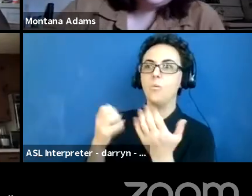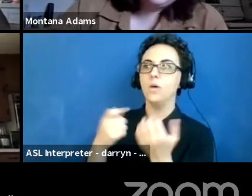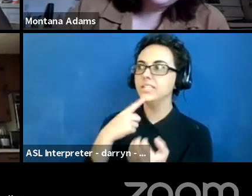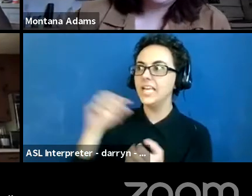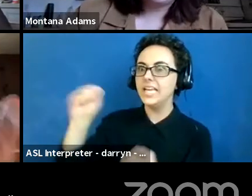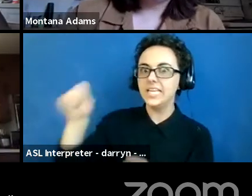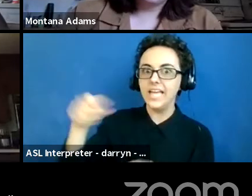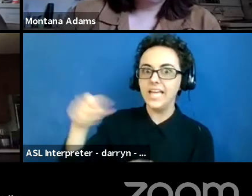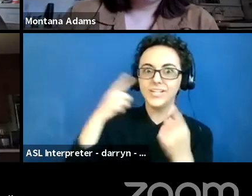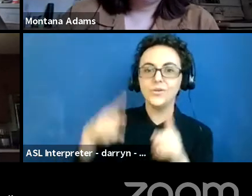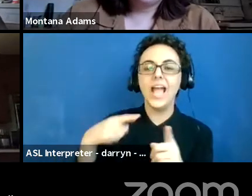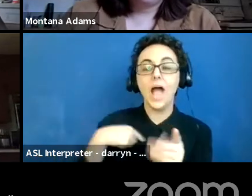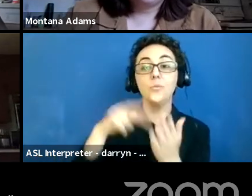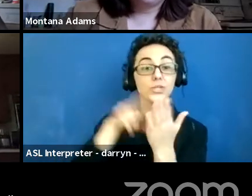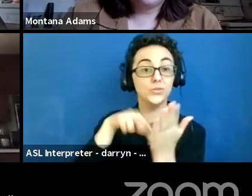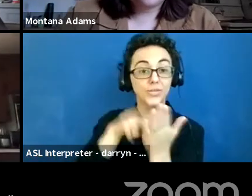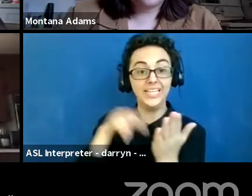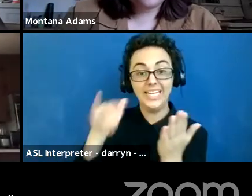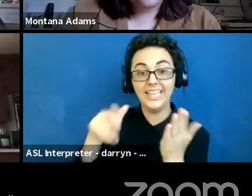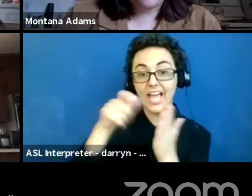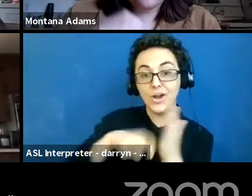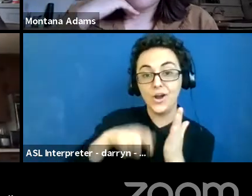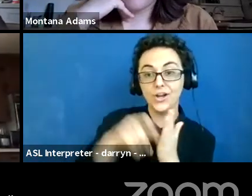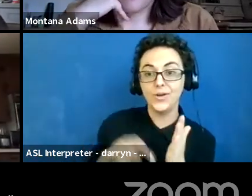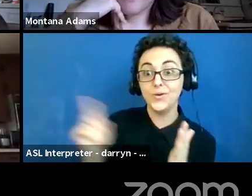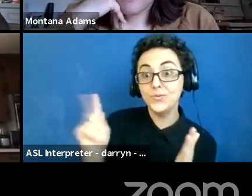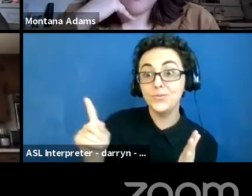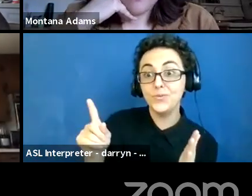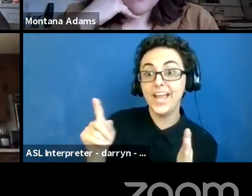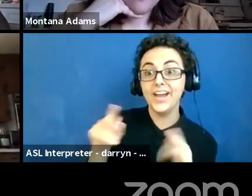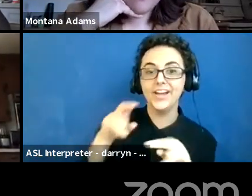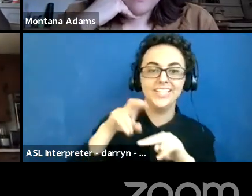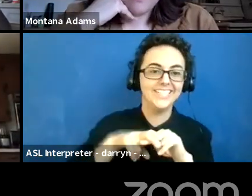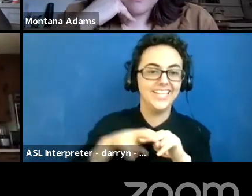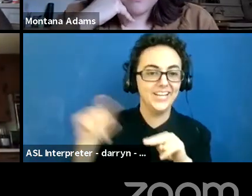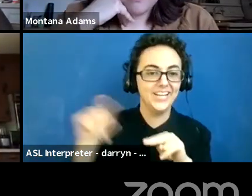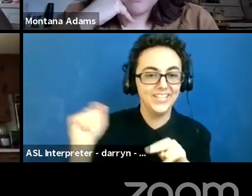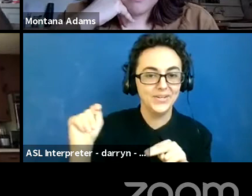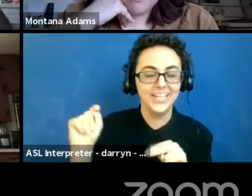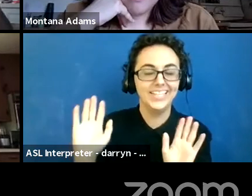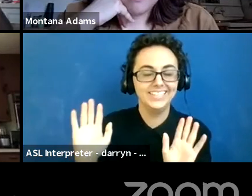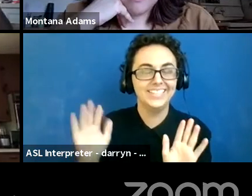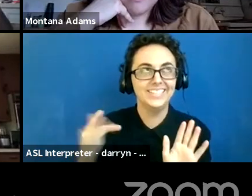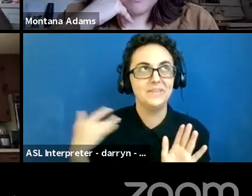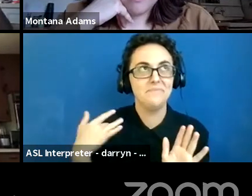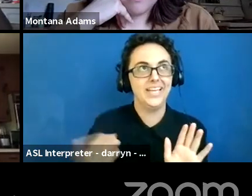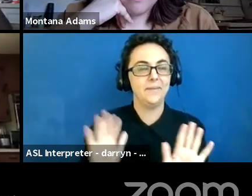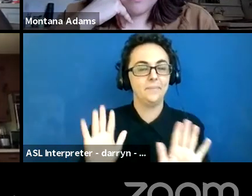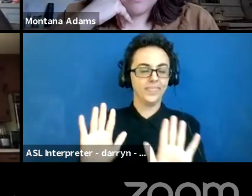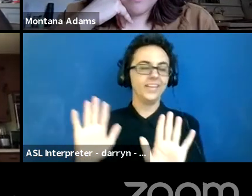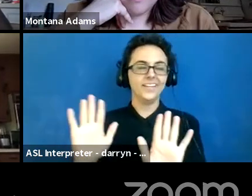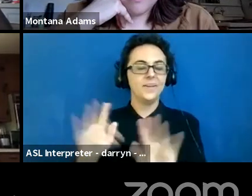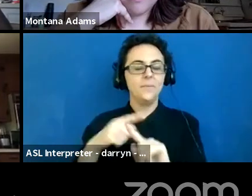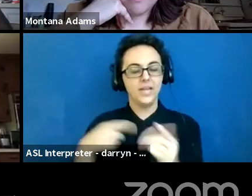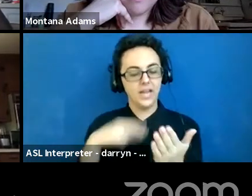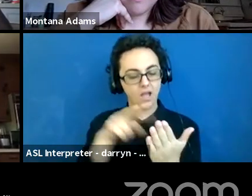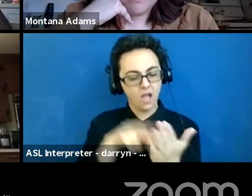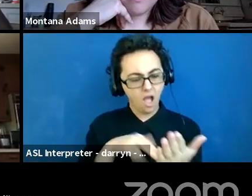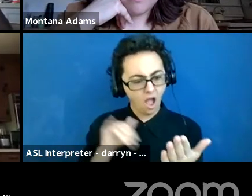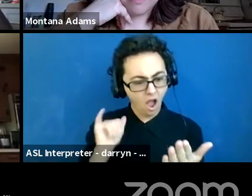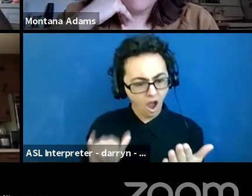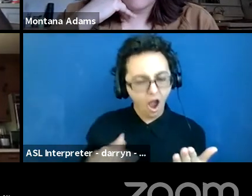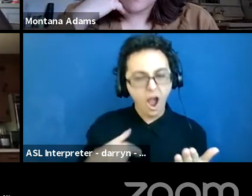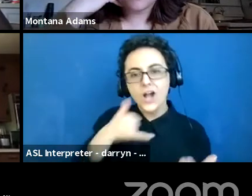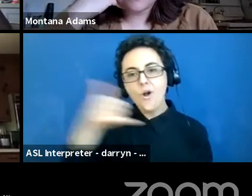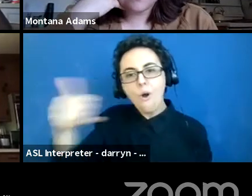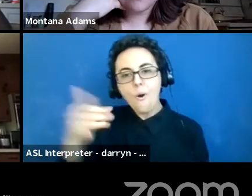I read my news, and I had to get up and call my mother and be like, you got to read this